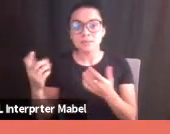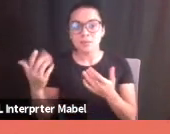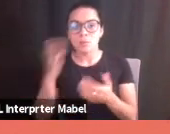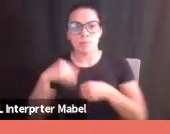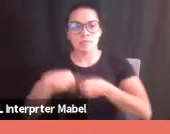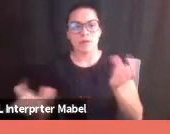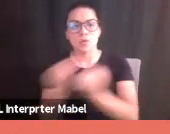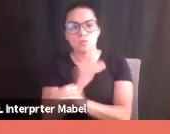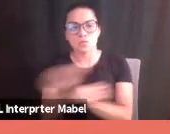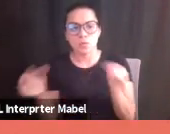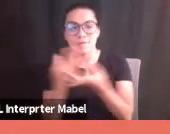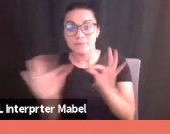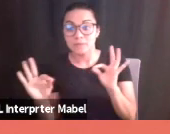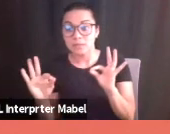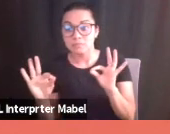info@survivorsagenda.org.